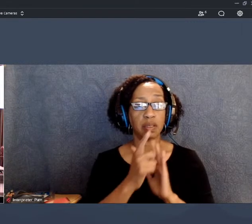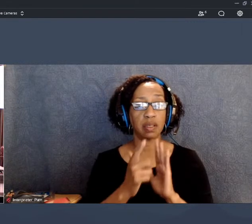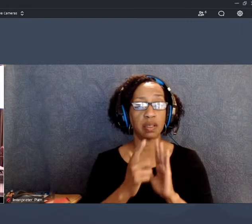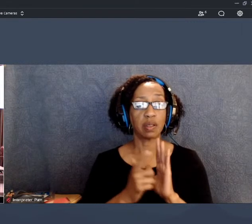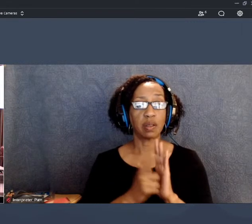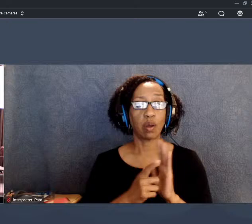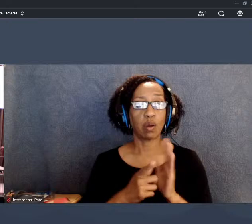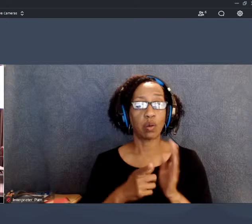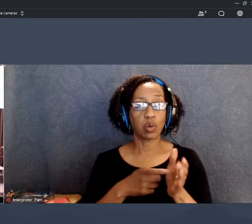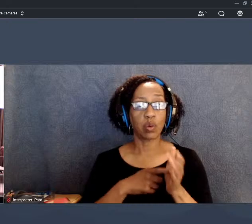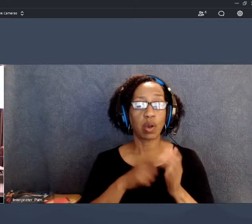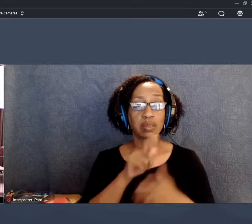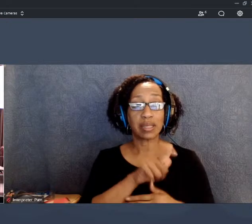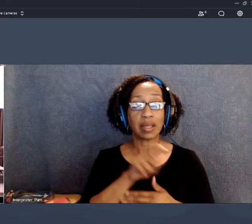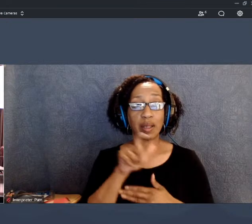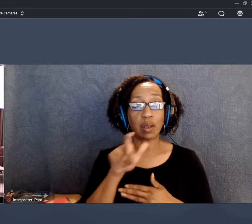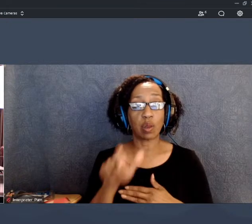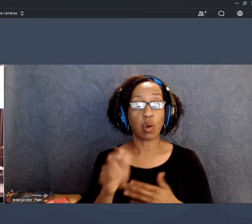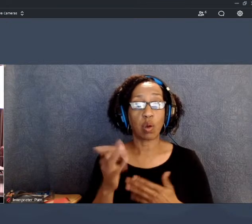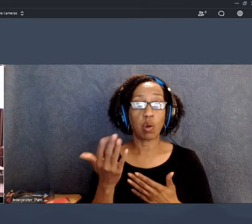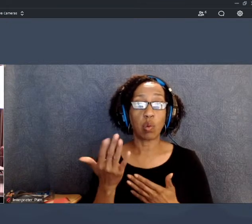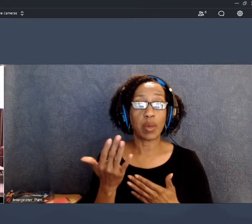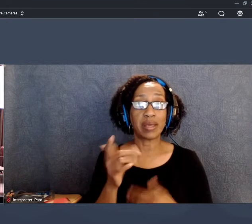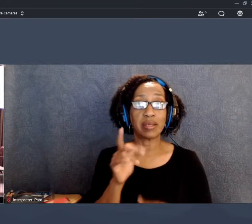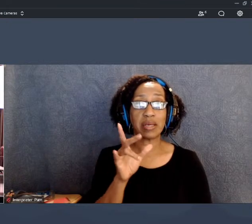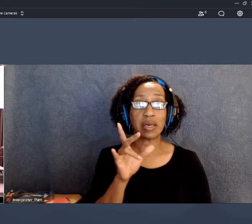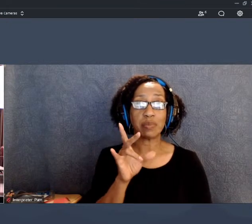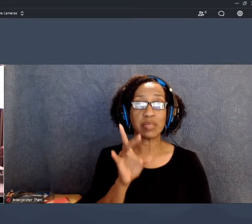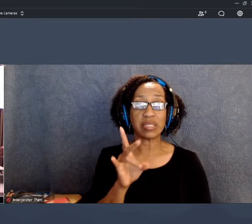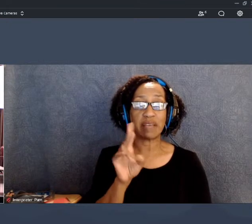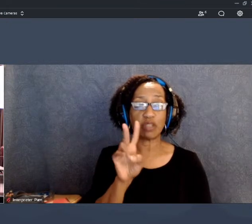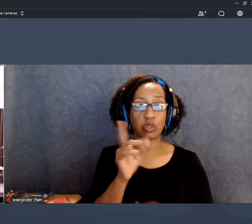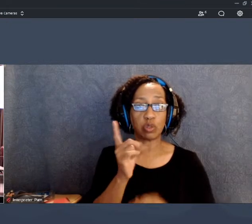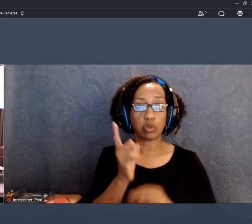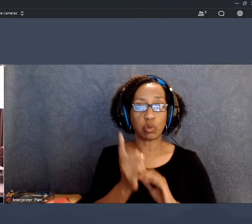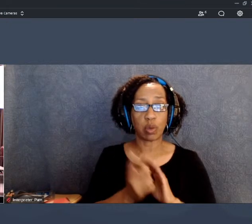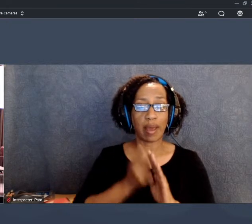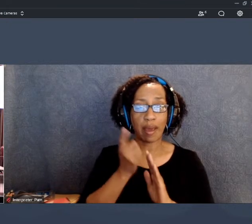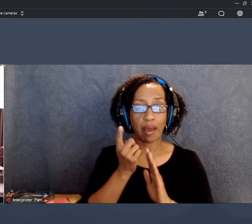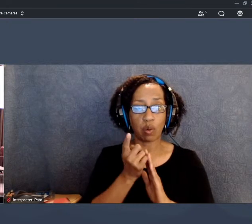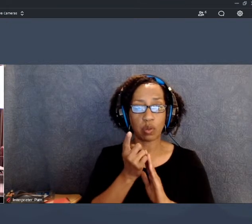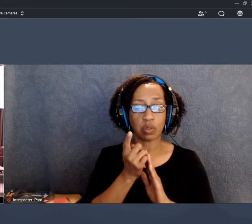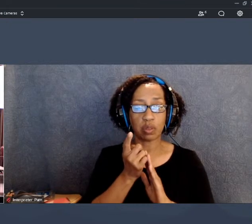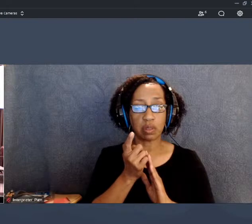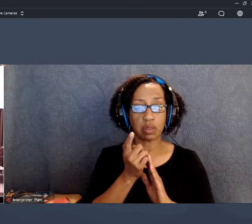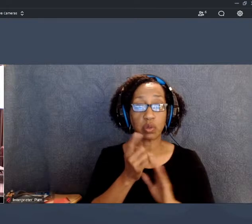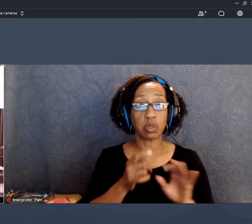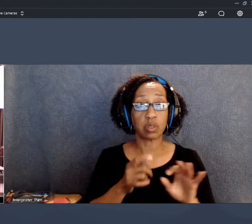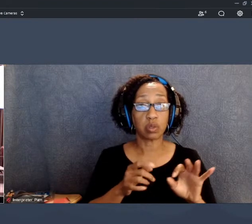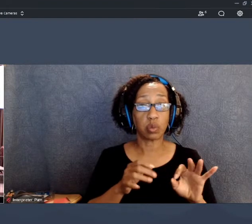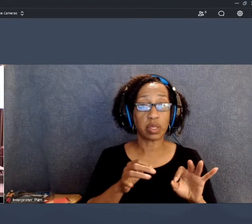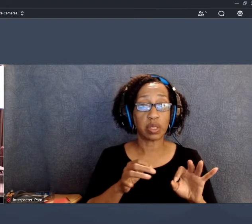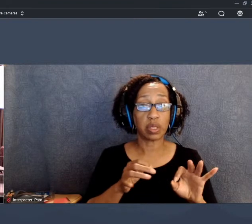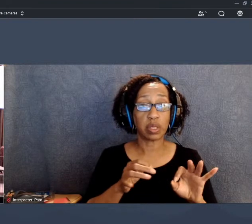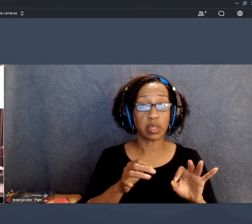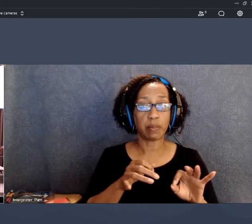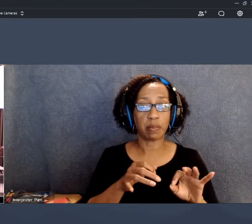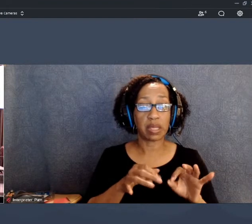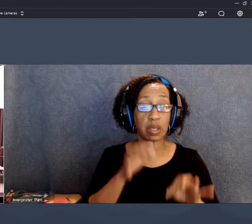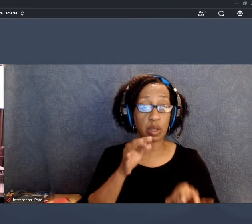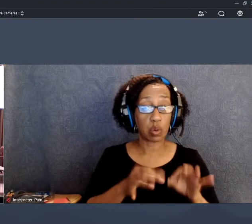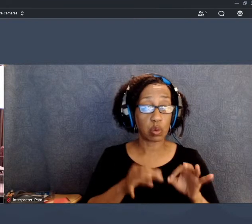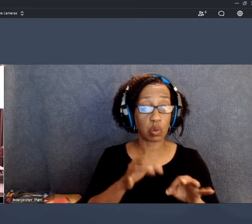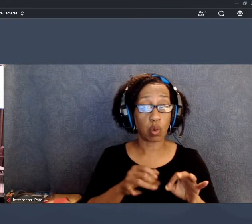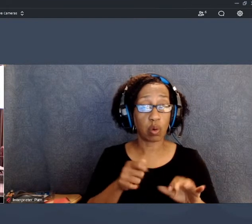landlord to wait 72 hours after the order is entered before they can execute the writ